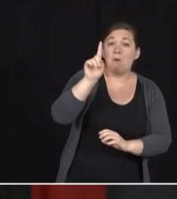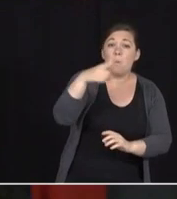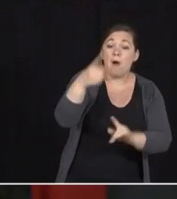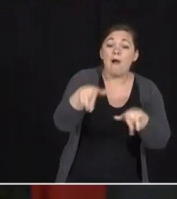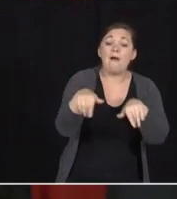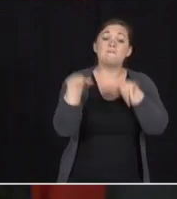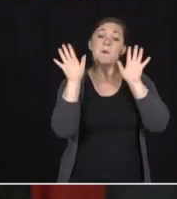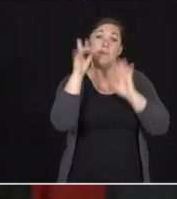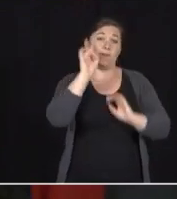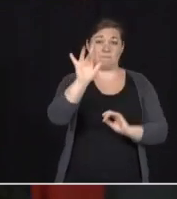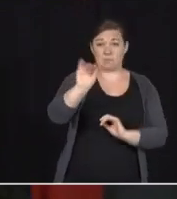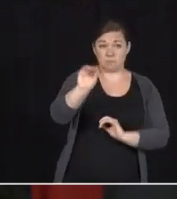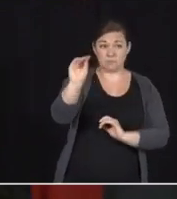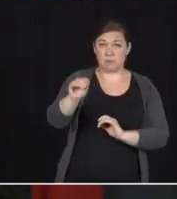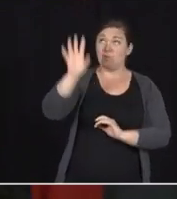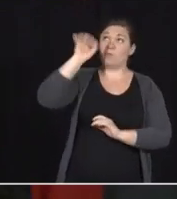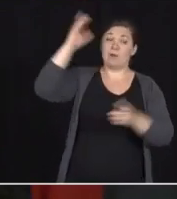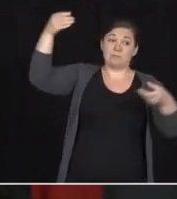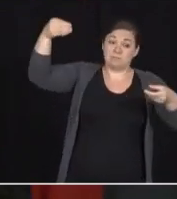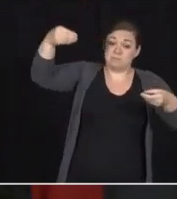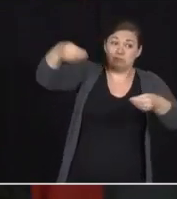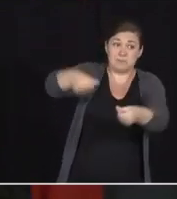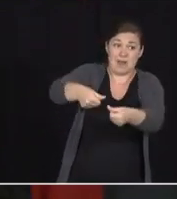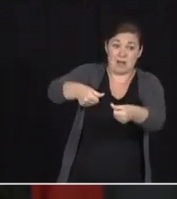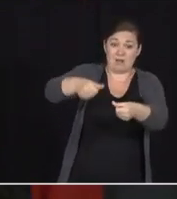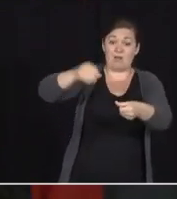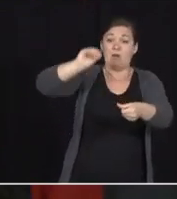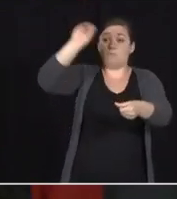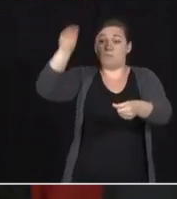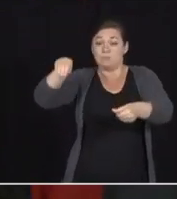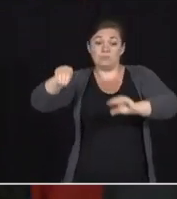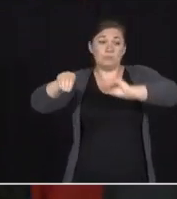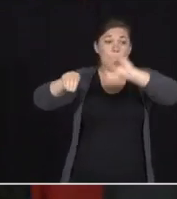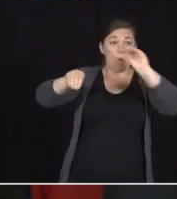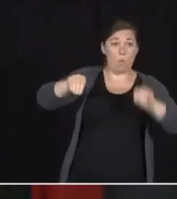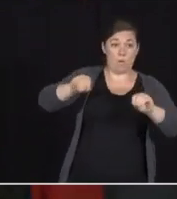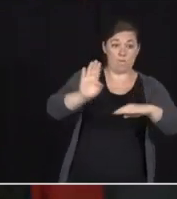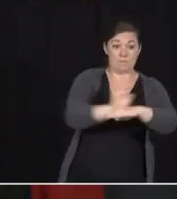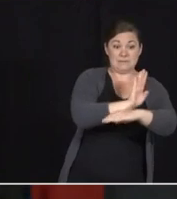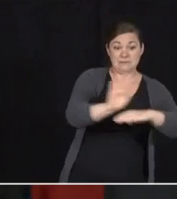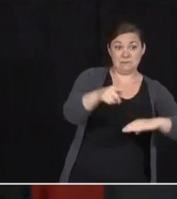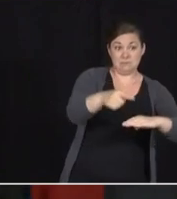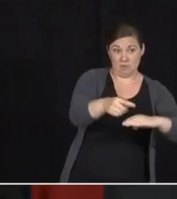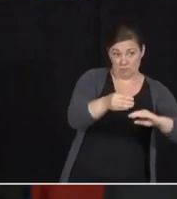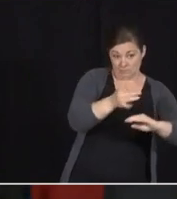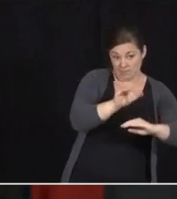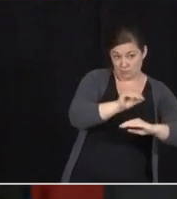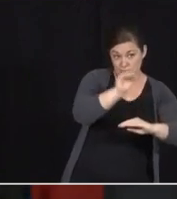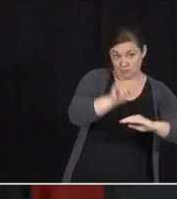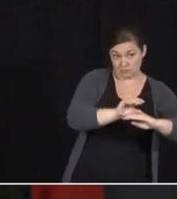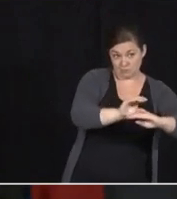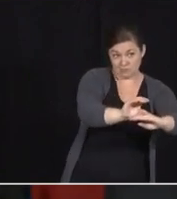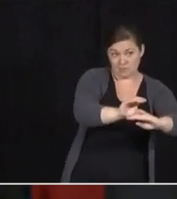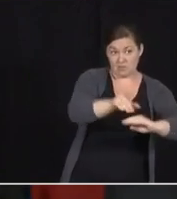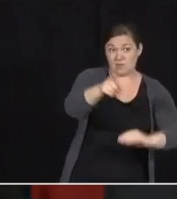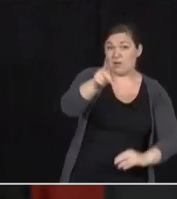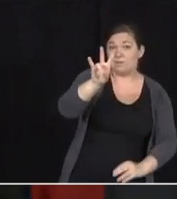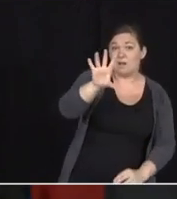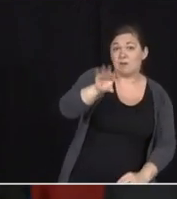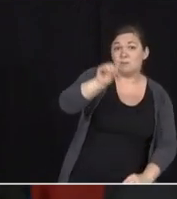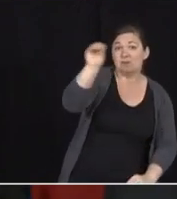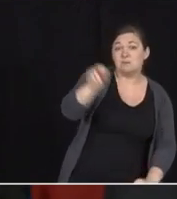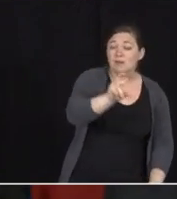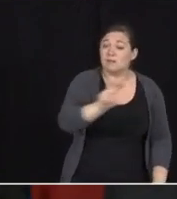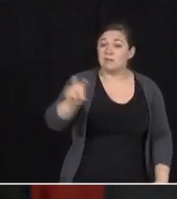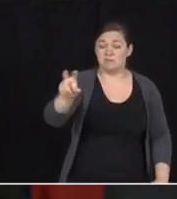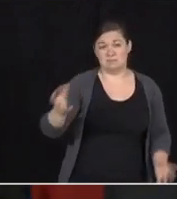provincial government are paying 50. The tenant will pay 25%. And I believe it starts tomorrow. And they need to